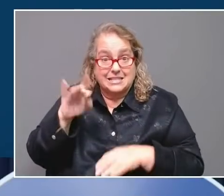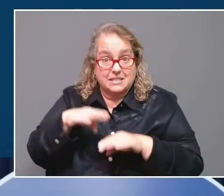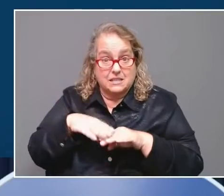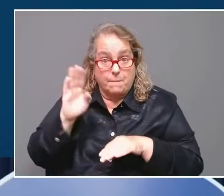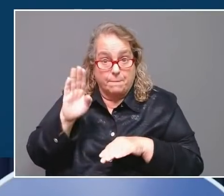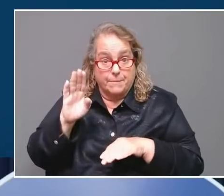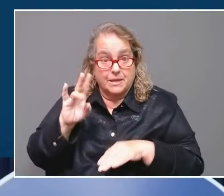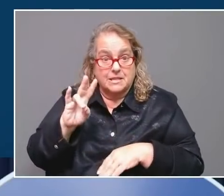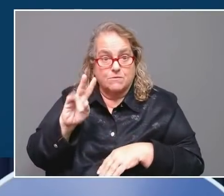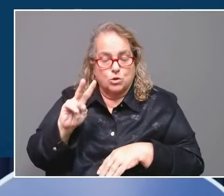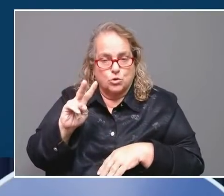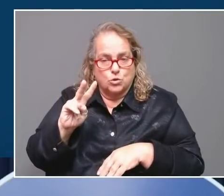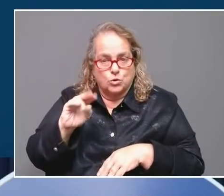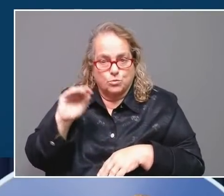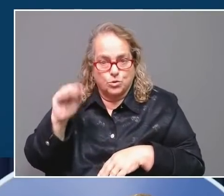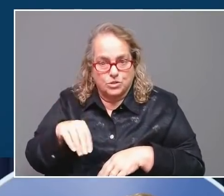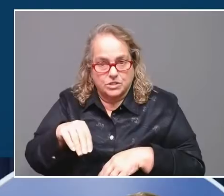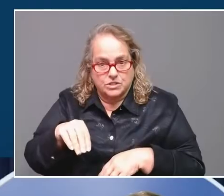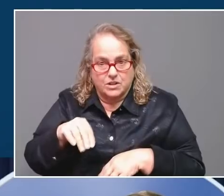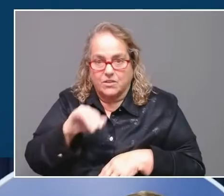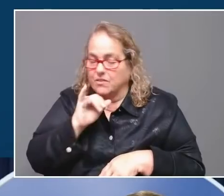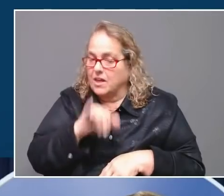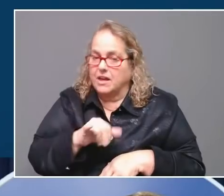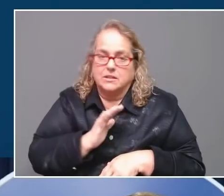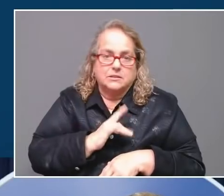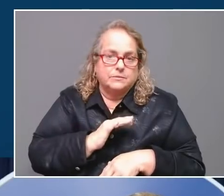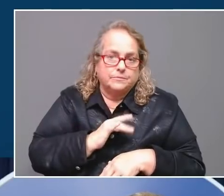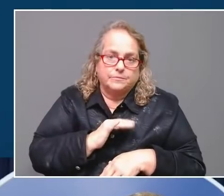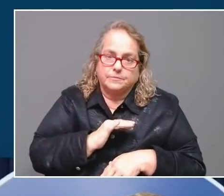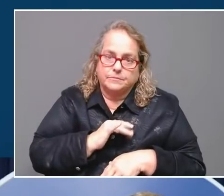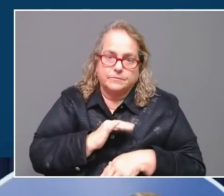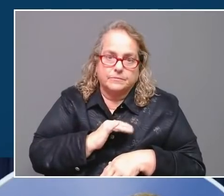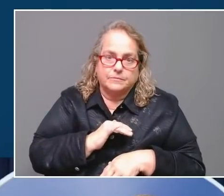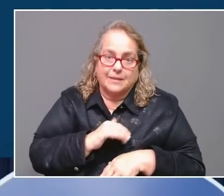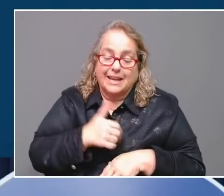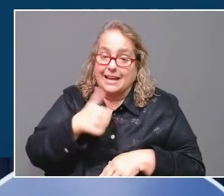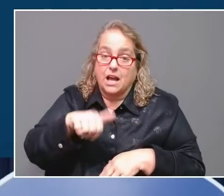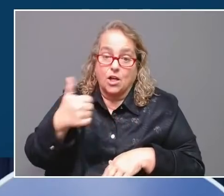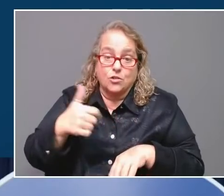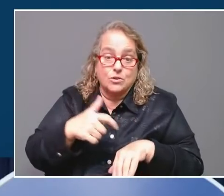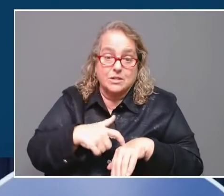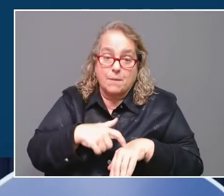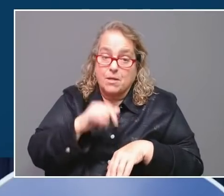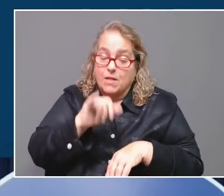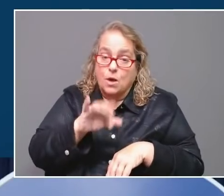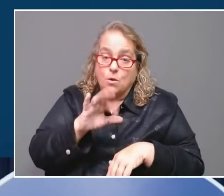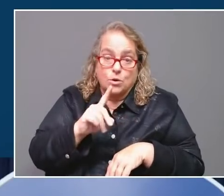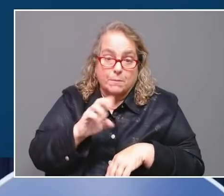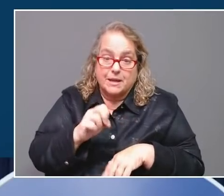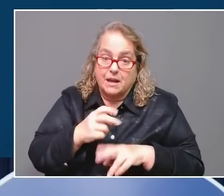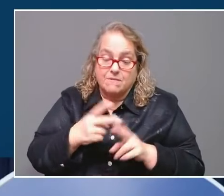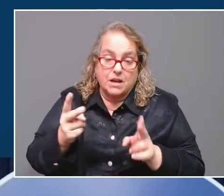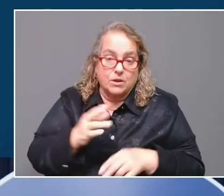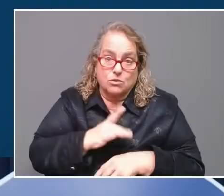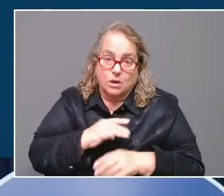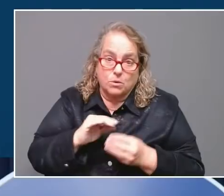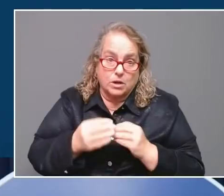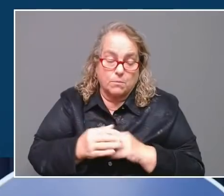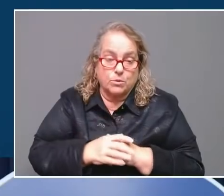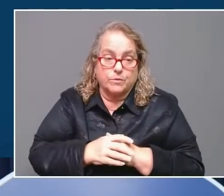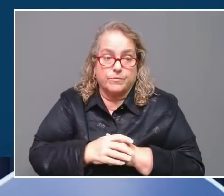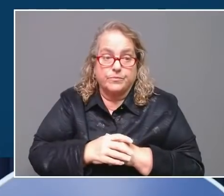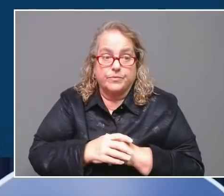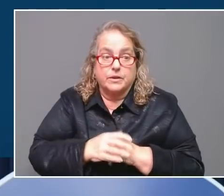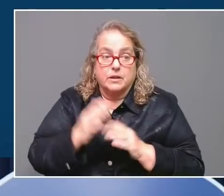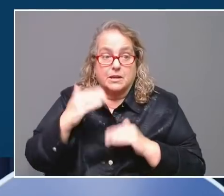have received it. That, again, in any other time would be an incredible number. Let's break down the